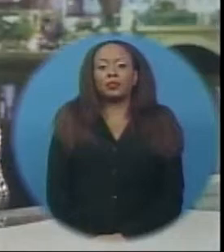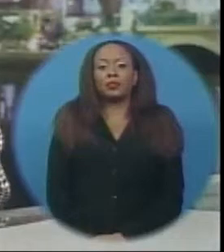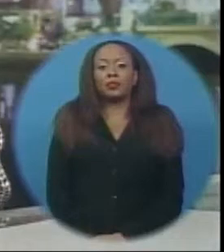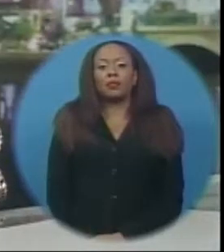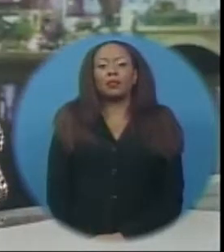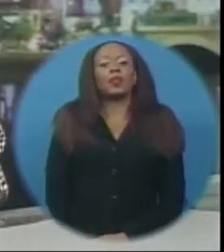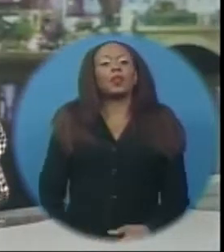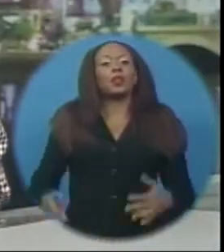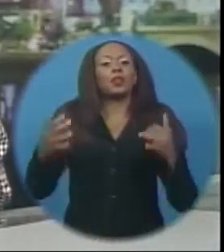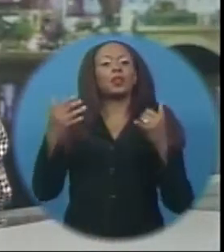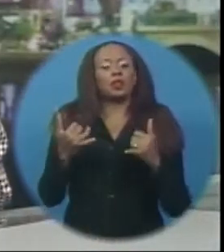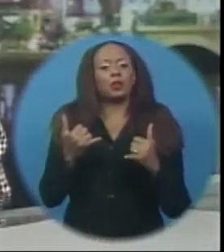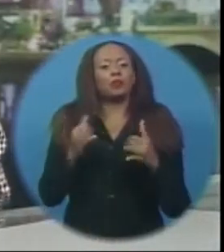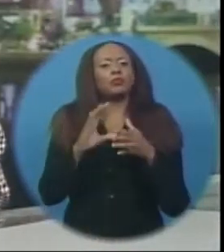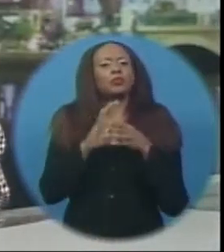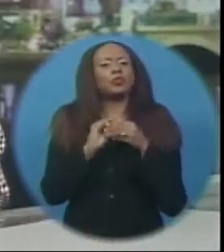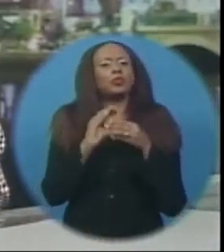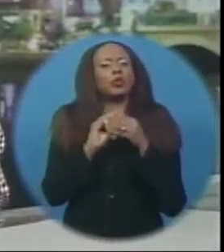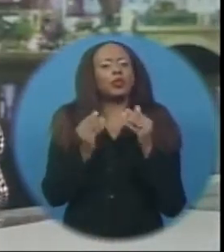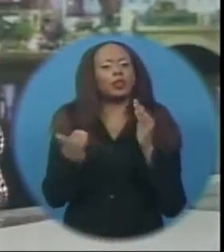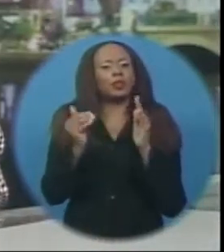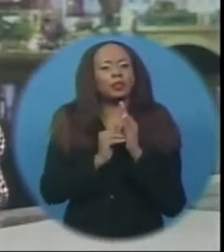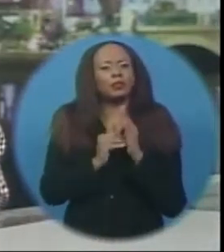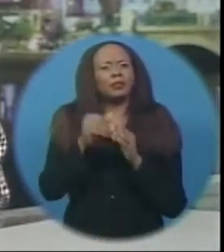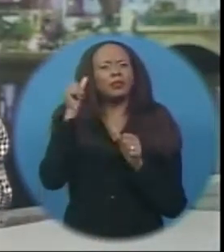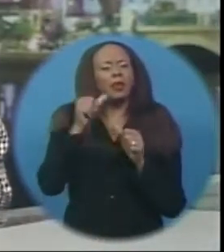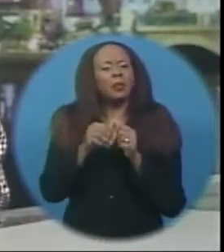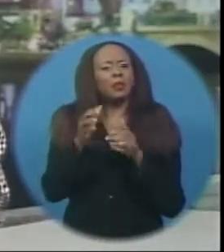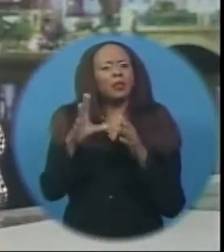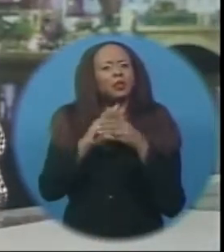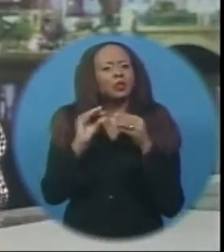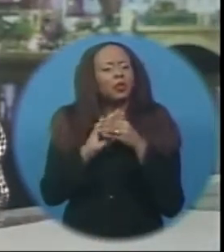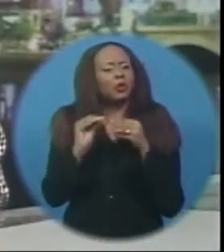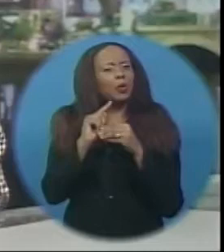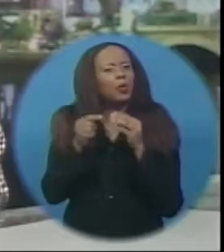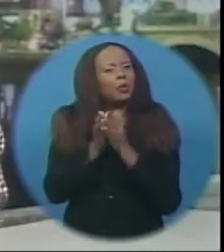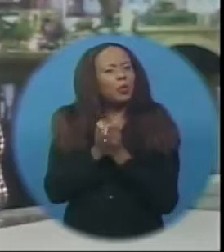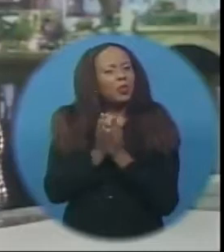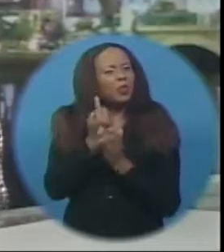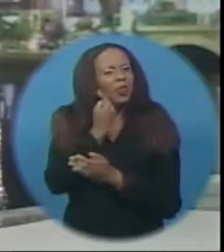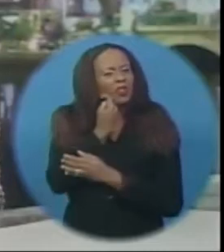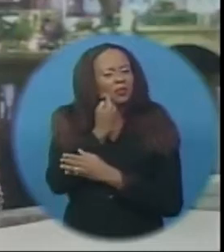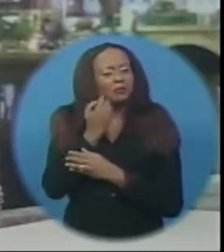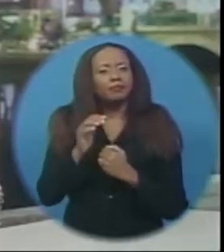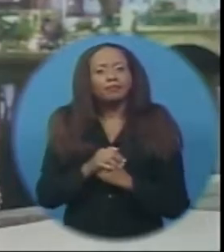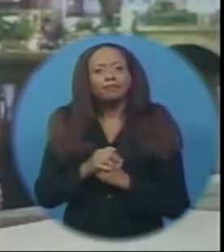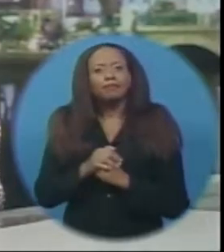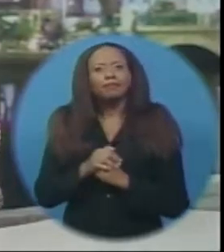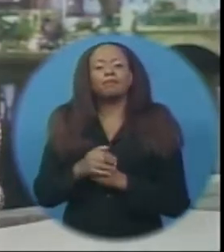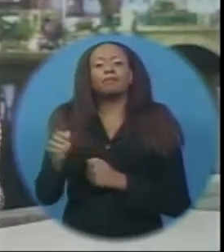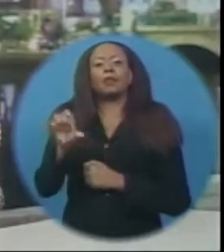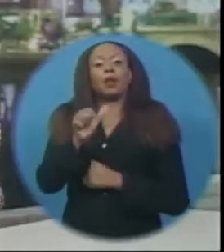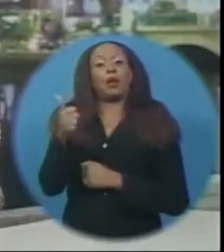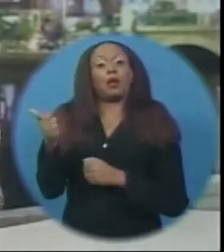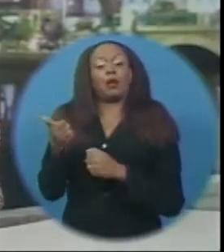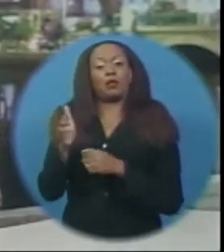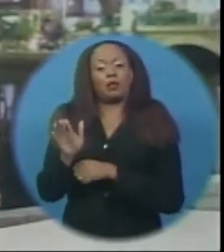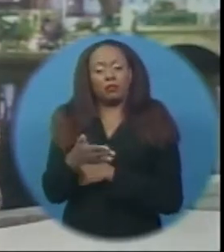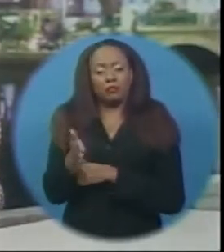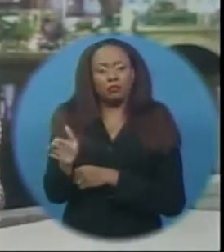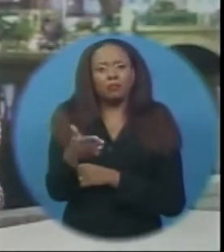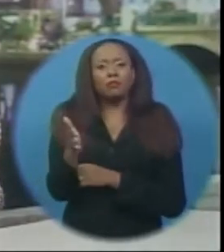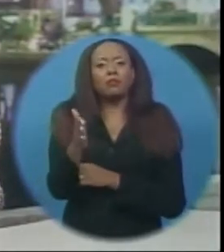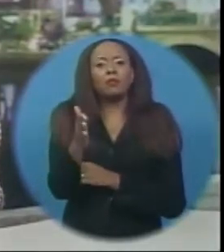Well, now back to that story about the boats in the Bridgetown Fisheries Complex and other fishing villages across the